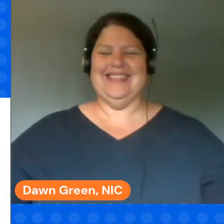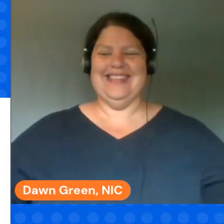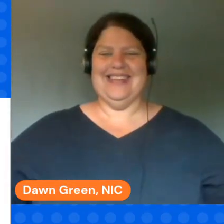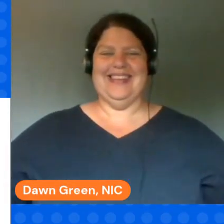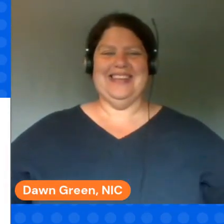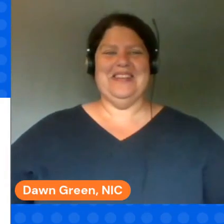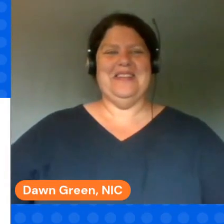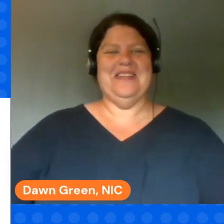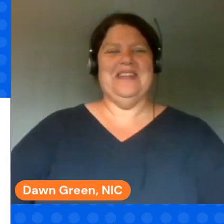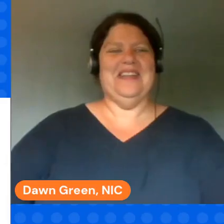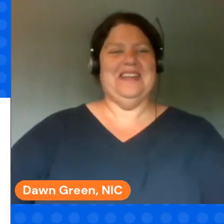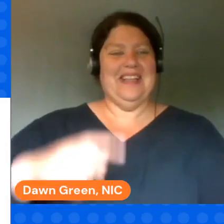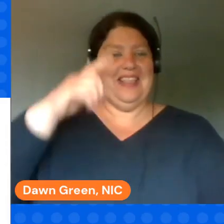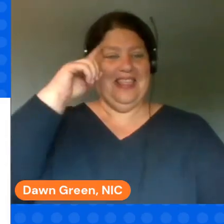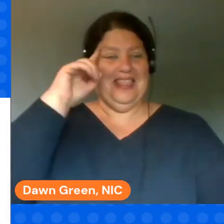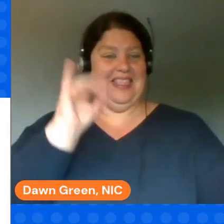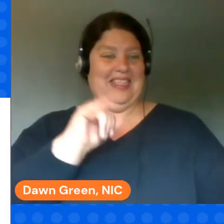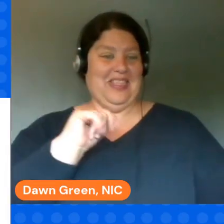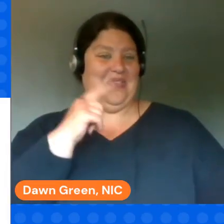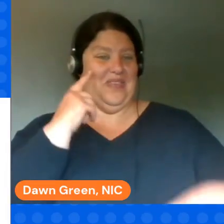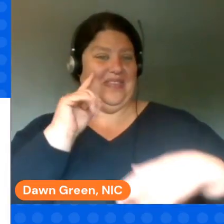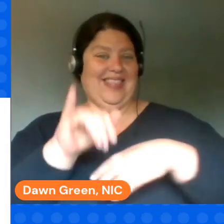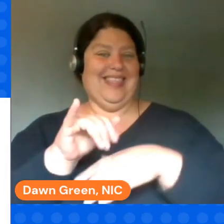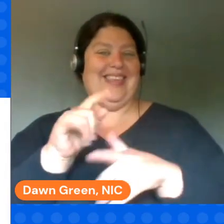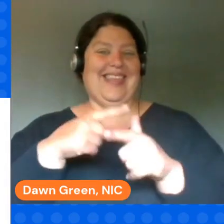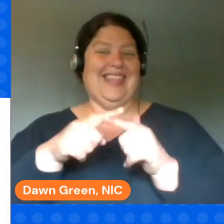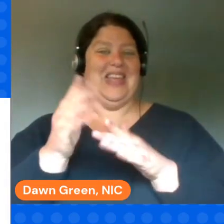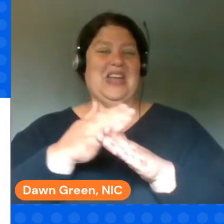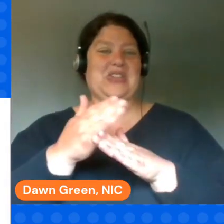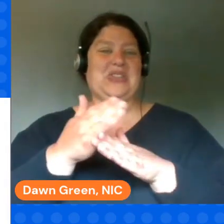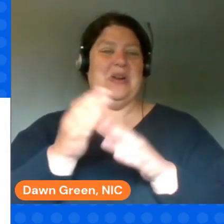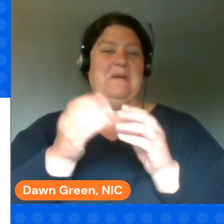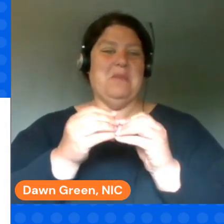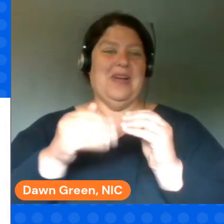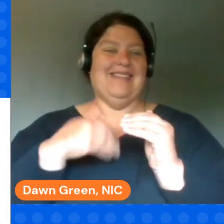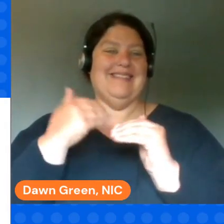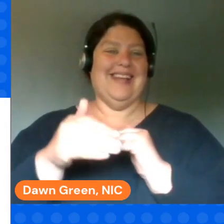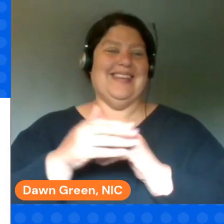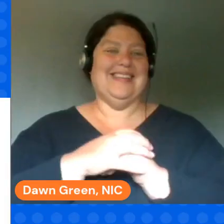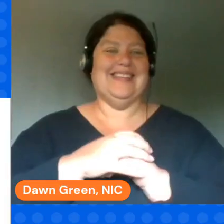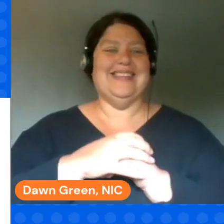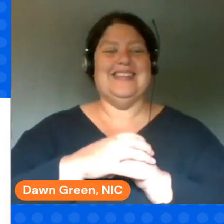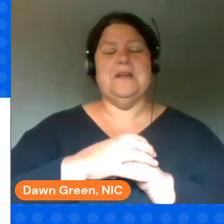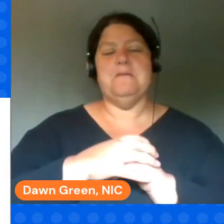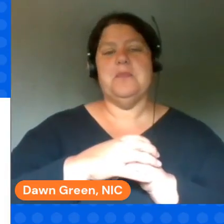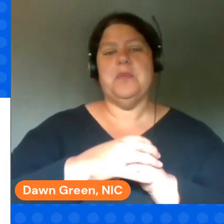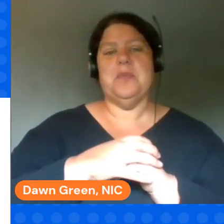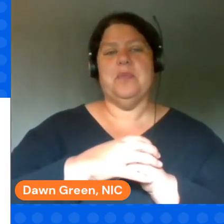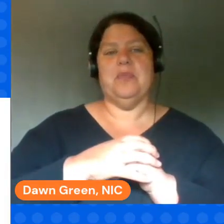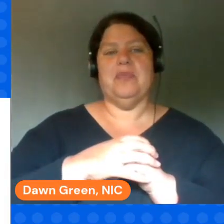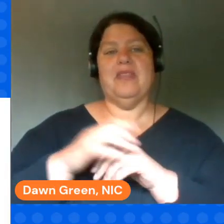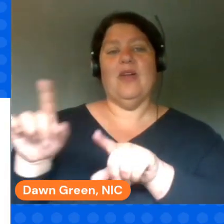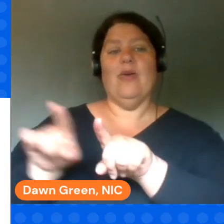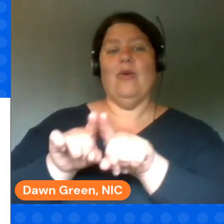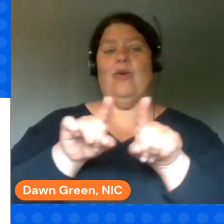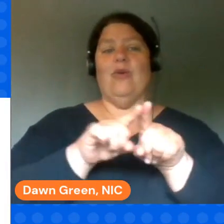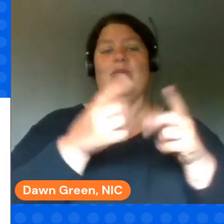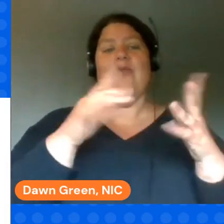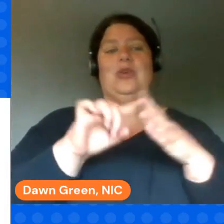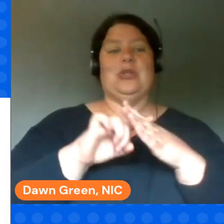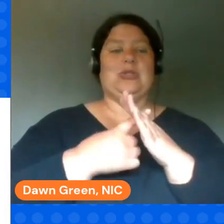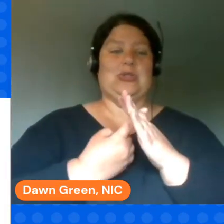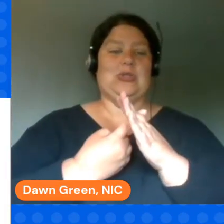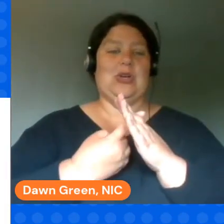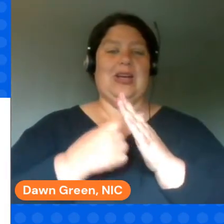So I think that's it with Beam. And then I'm going to share a little bit more next. So we've also started to make some